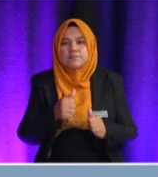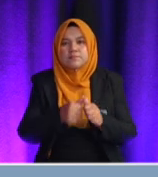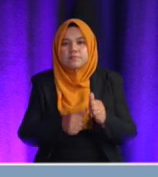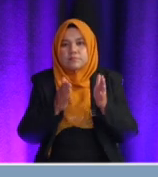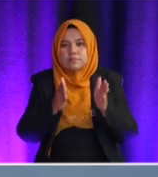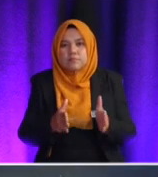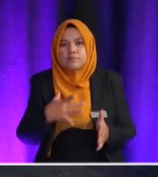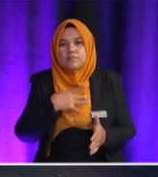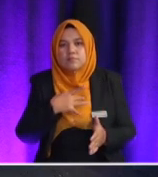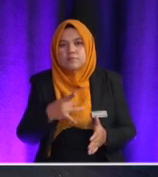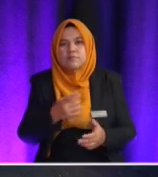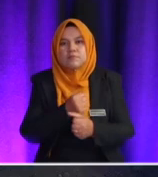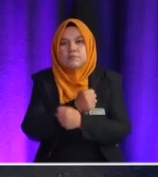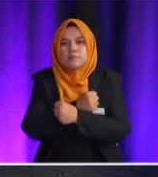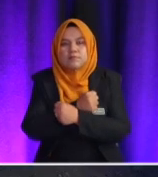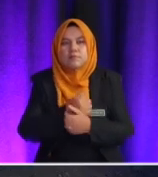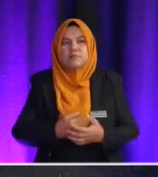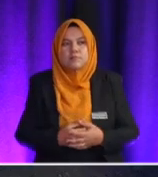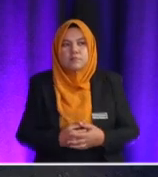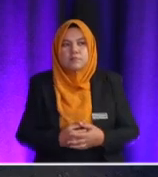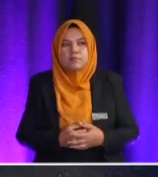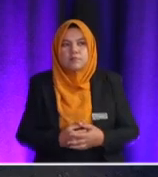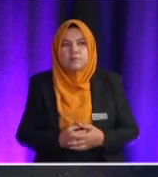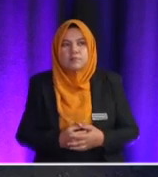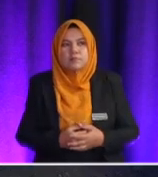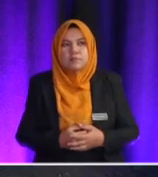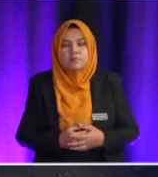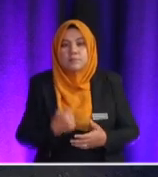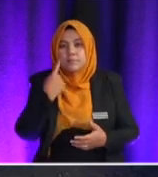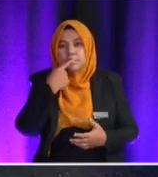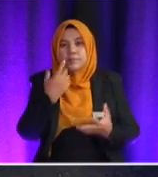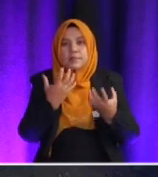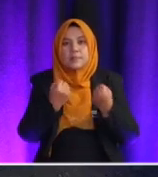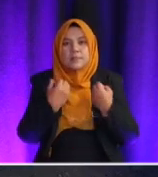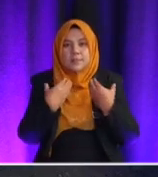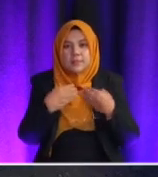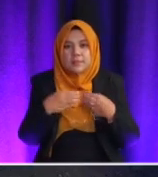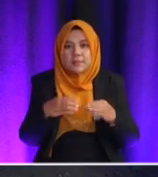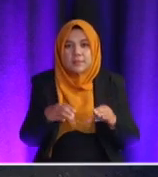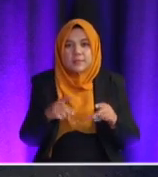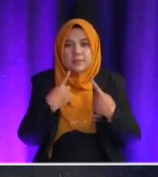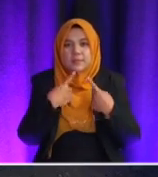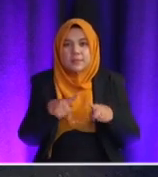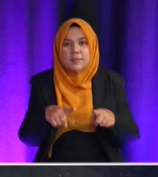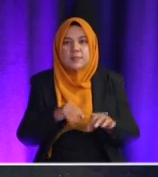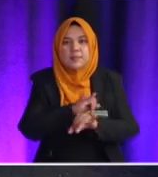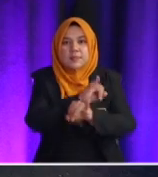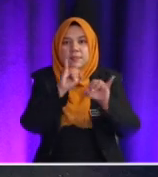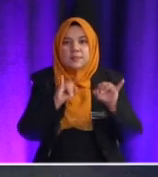right? But we need a response from our friends here. So who wants to give justification?